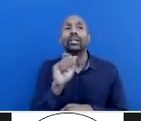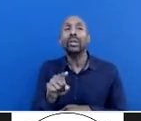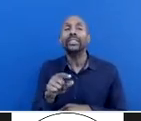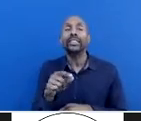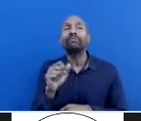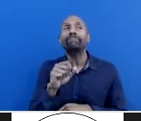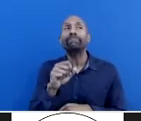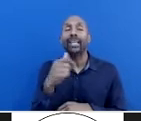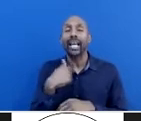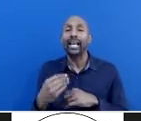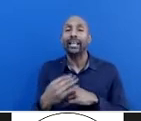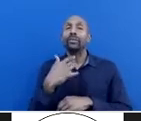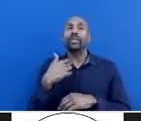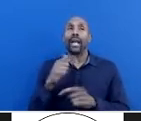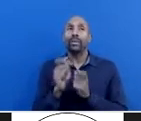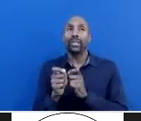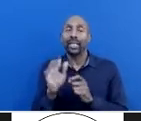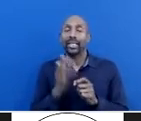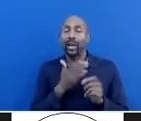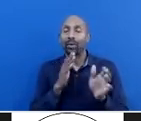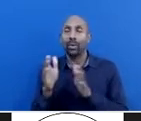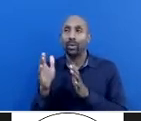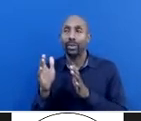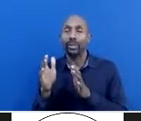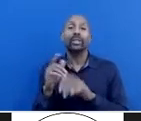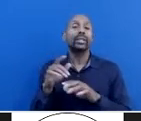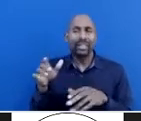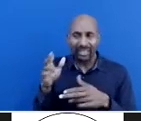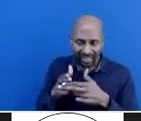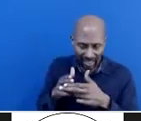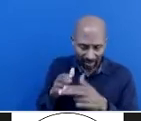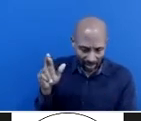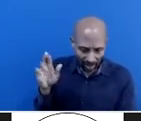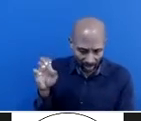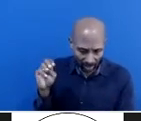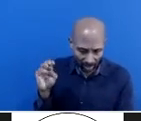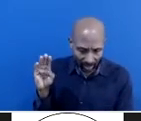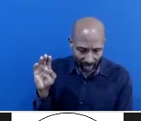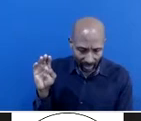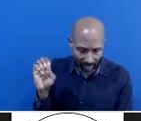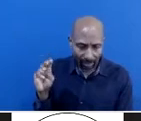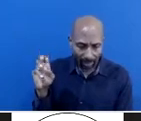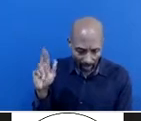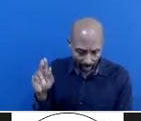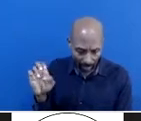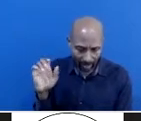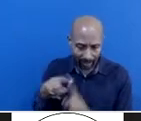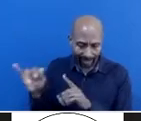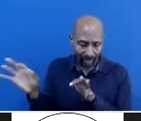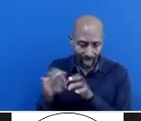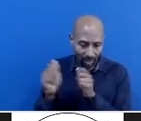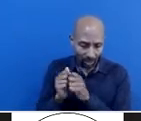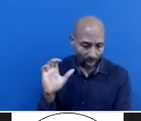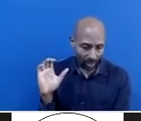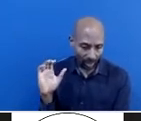Yeah, no, it's Remembrance. The Remembrance is the Coltrane. So there's a piece back and to the left